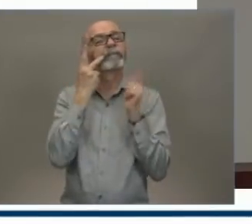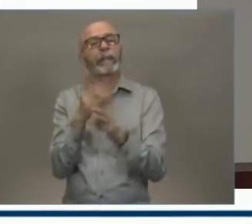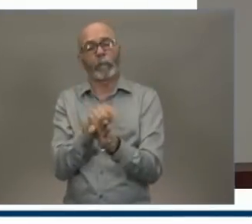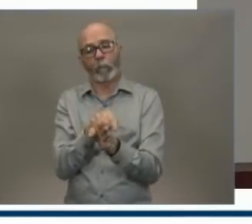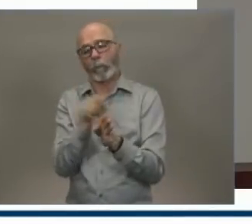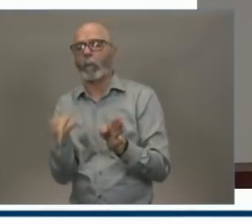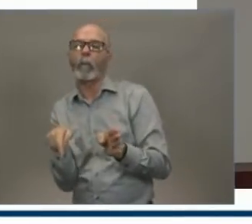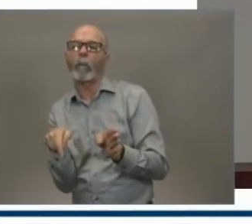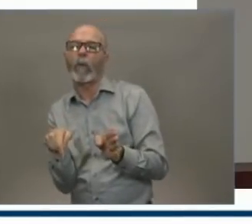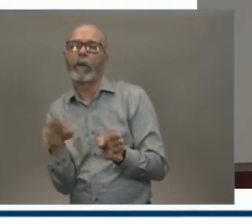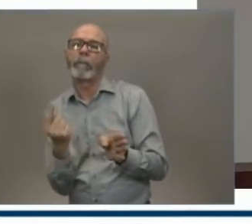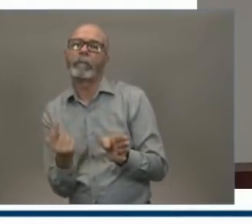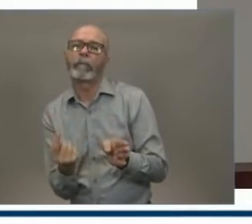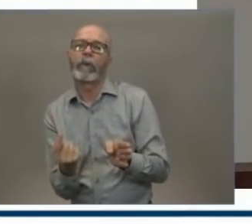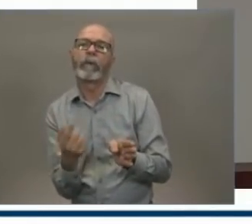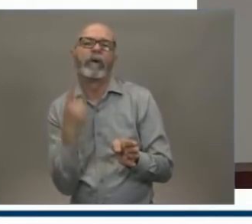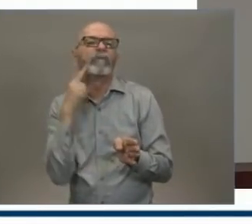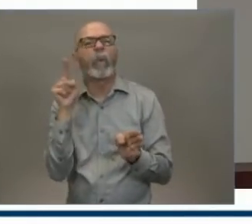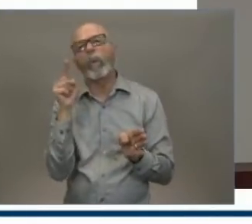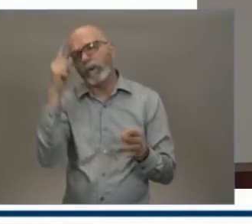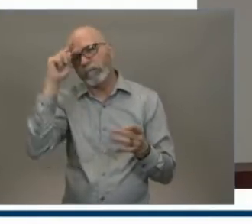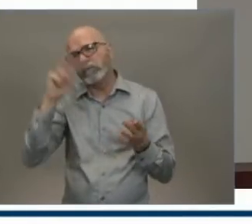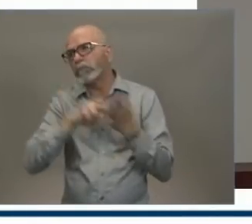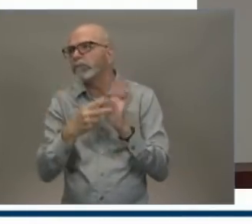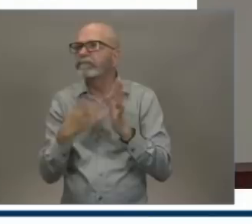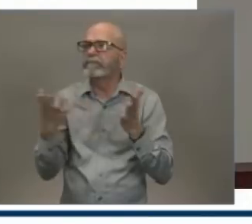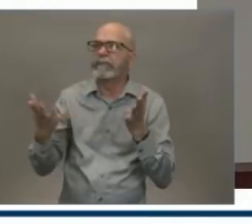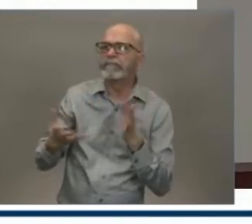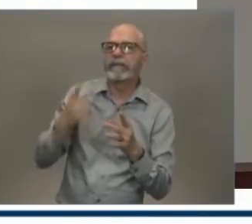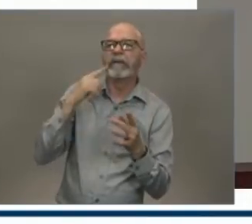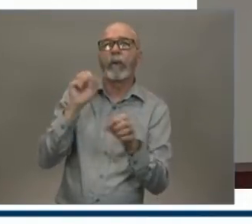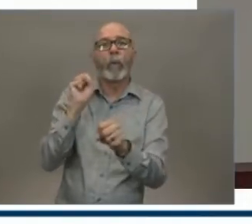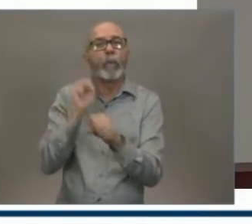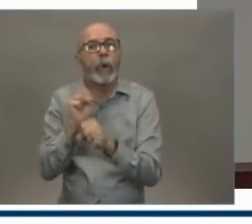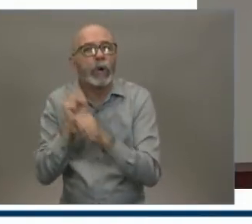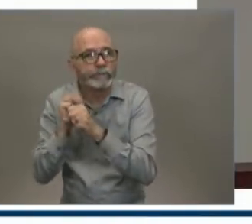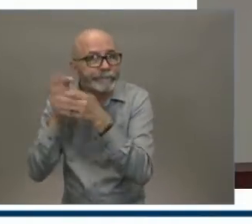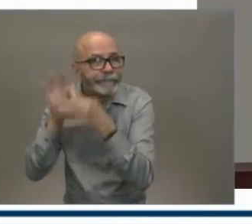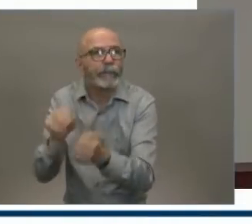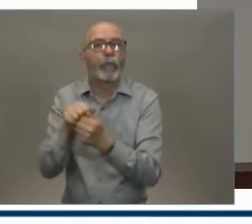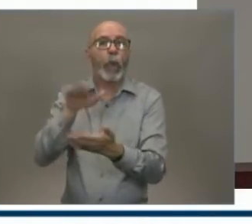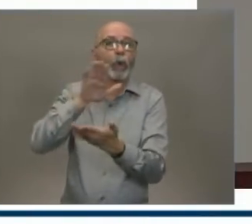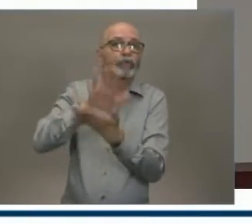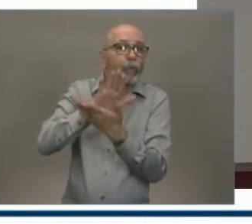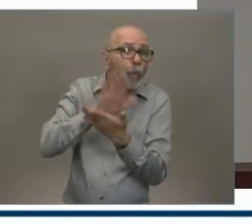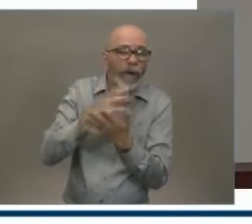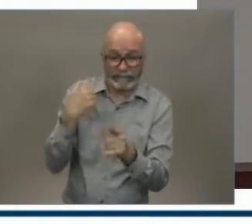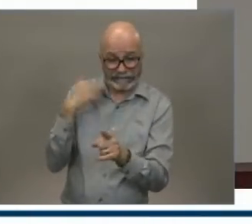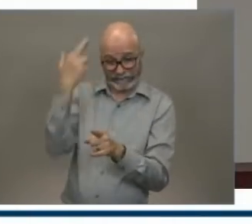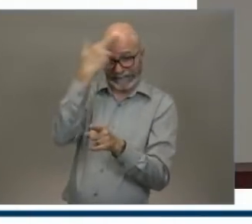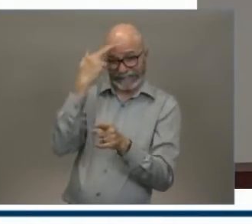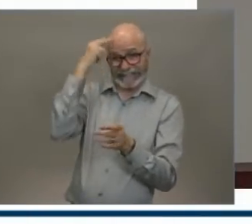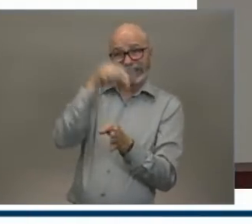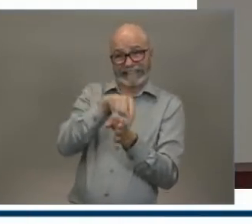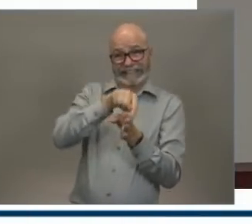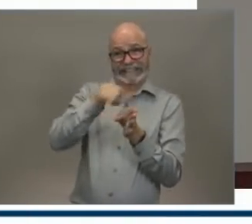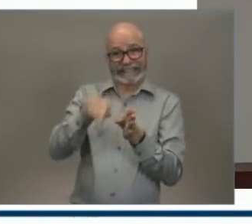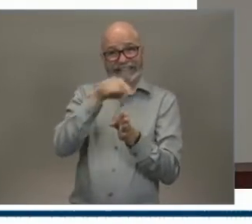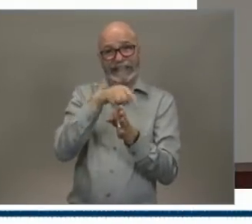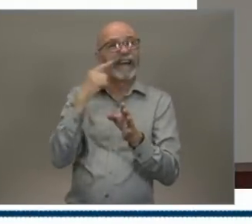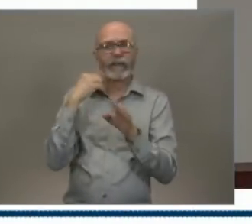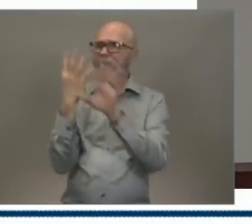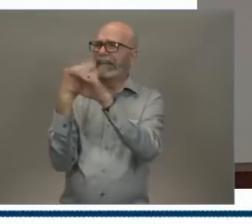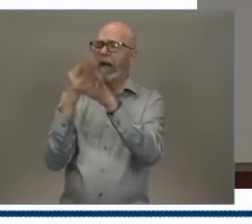to accomplish something that's essential for work, school, or another reason that cannot be done virtually,